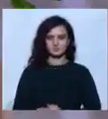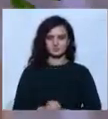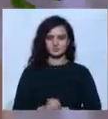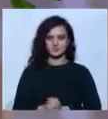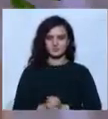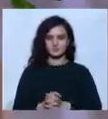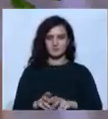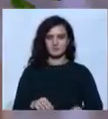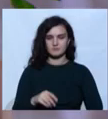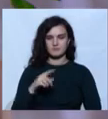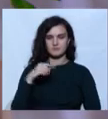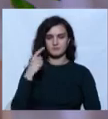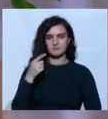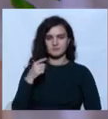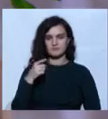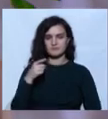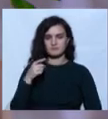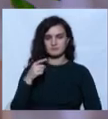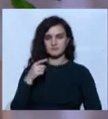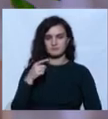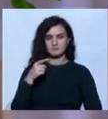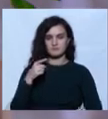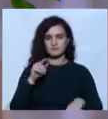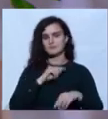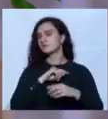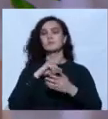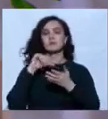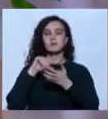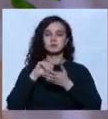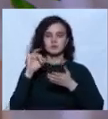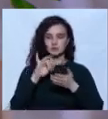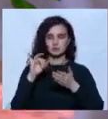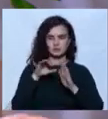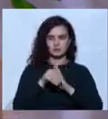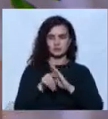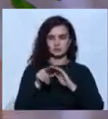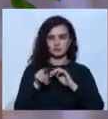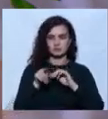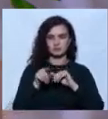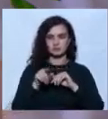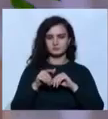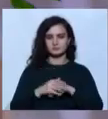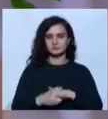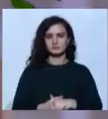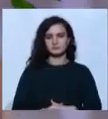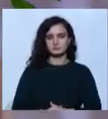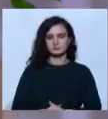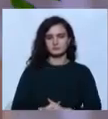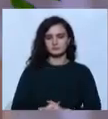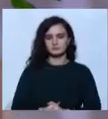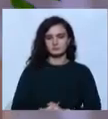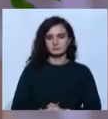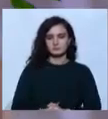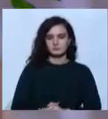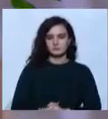Next, we move to a classic pirate character in the history of pirate stories and pirate